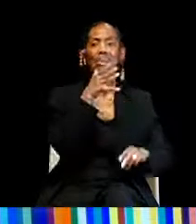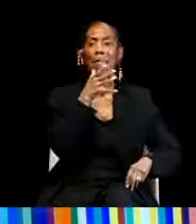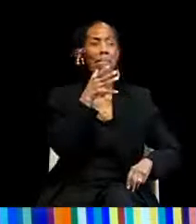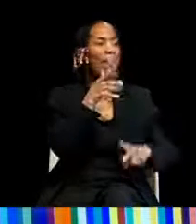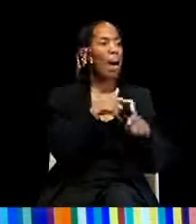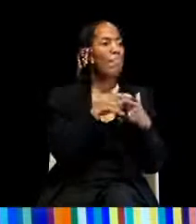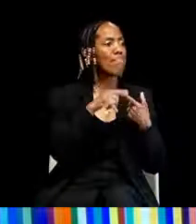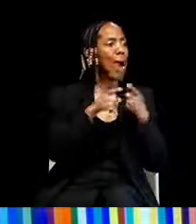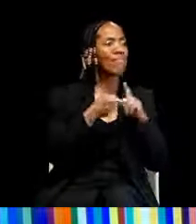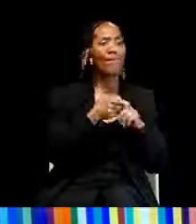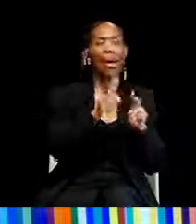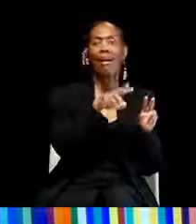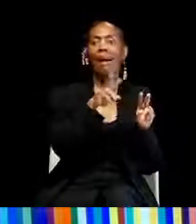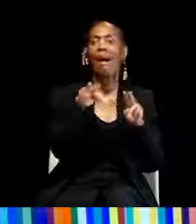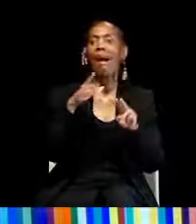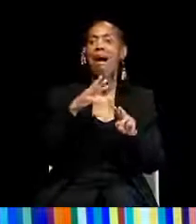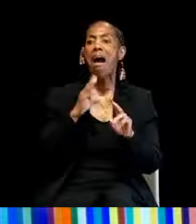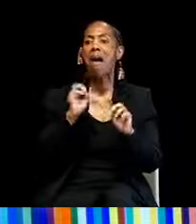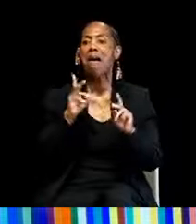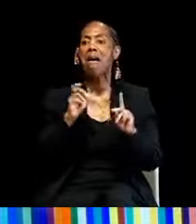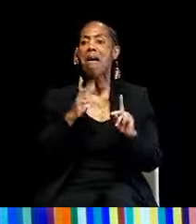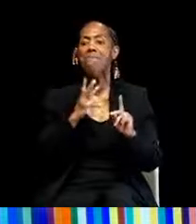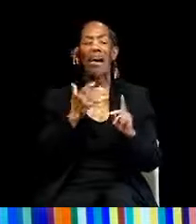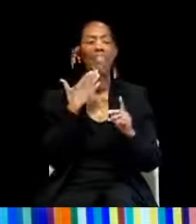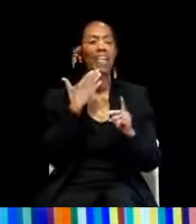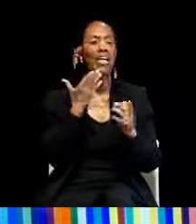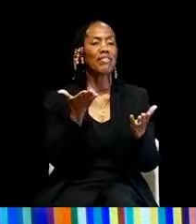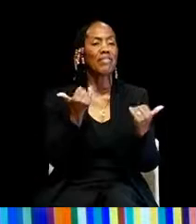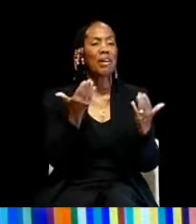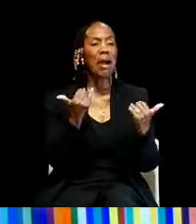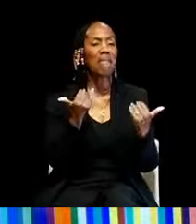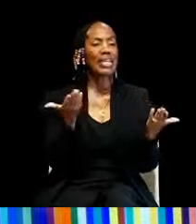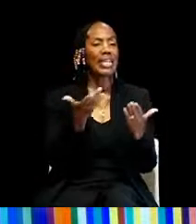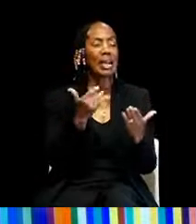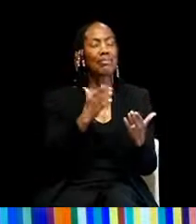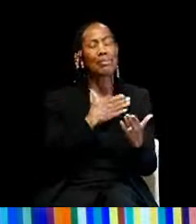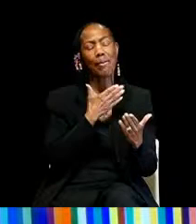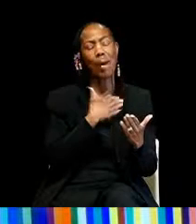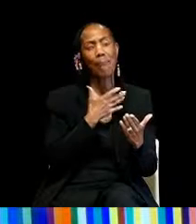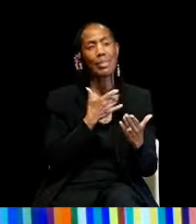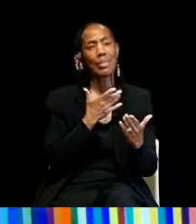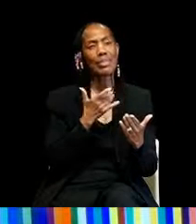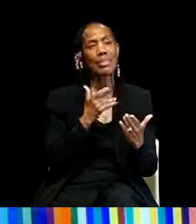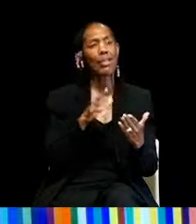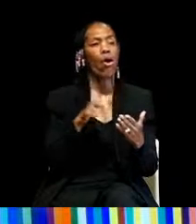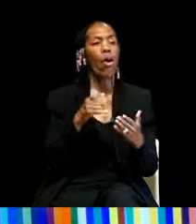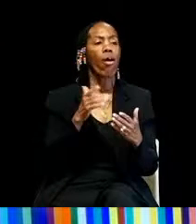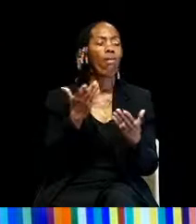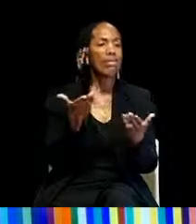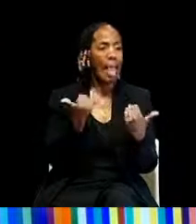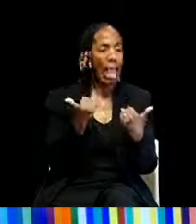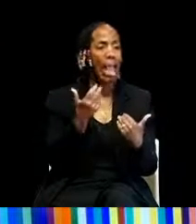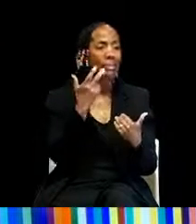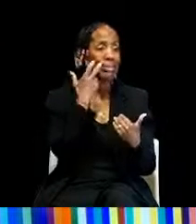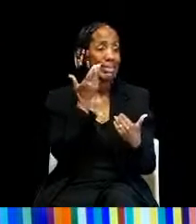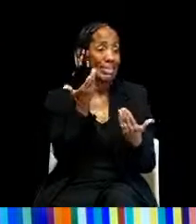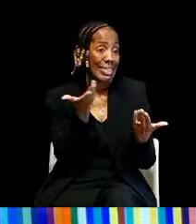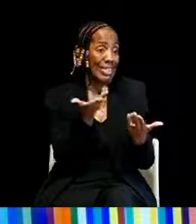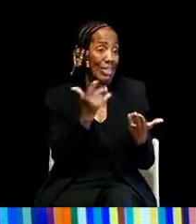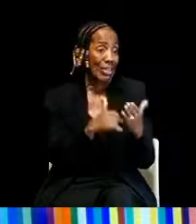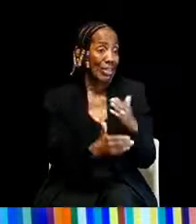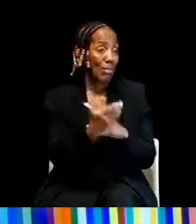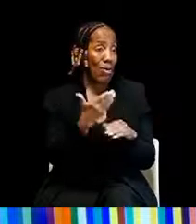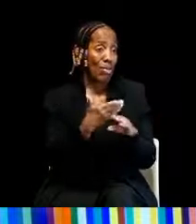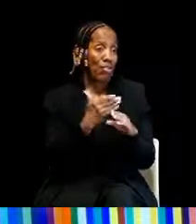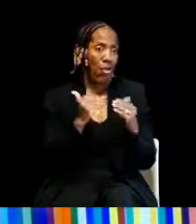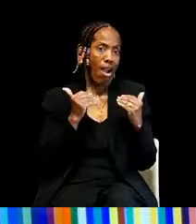see my friends. Okay. Thank y'all so much for being here. I'm so glad that you all took your time to be with me this morning.